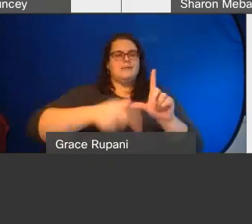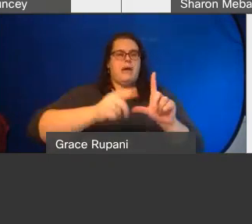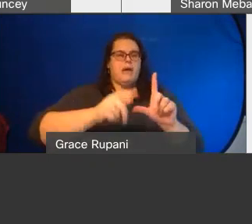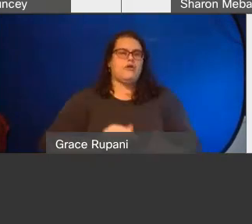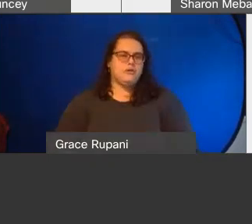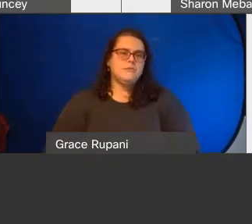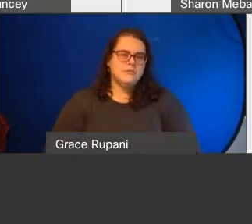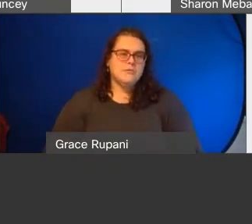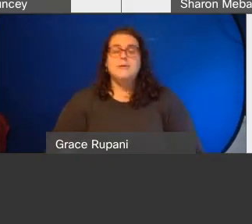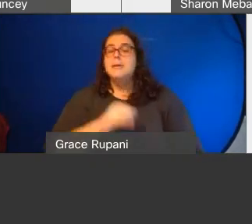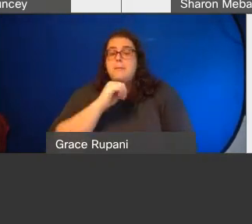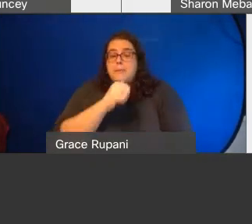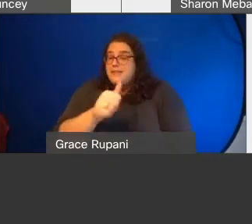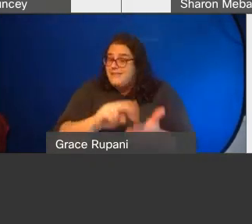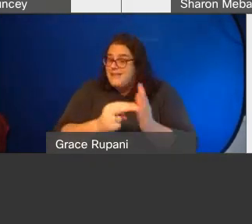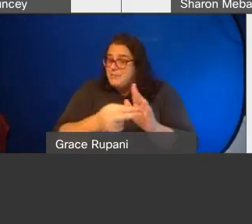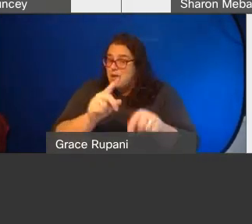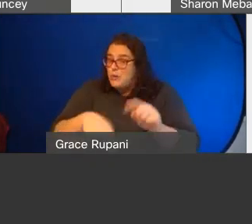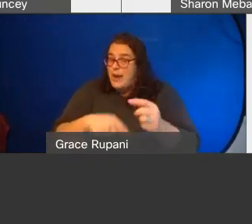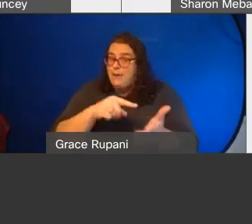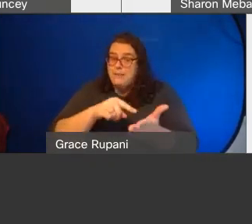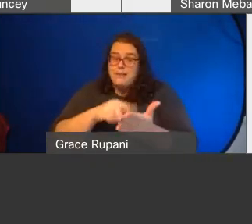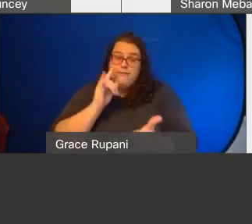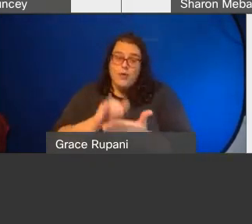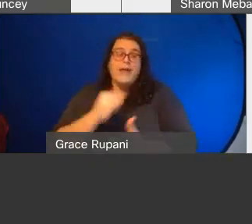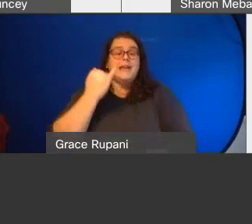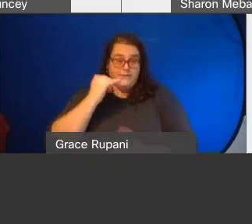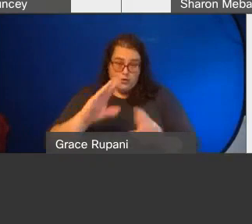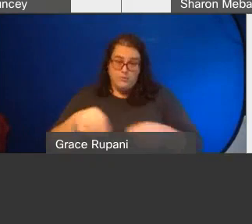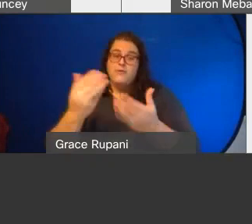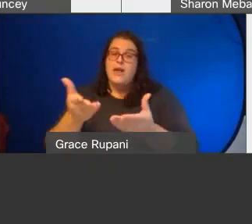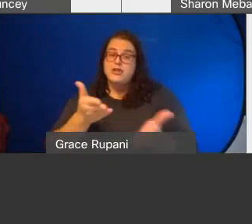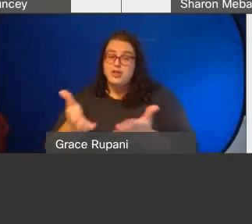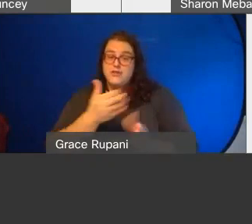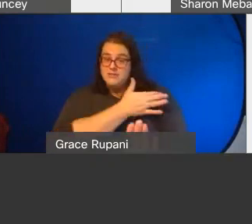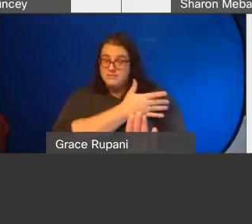can't bill for that if the service was provided during that period of